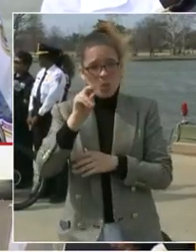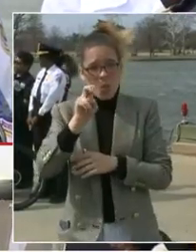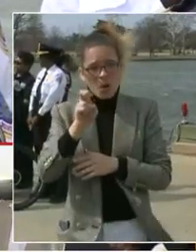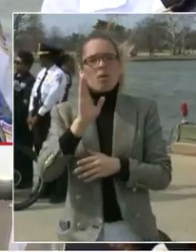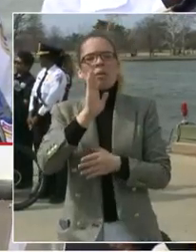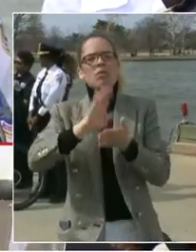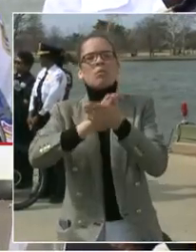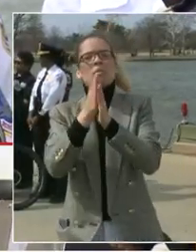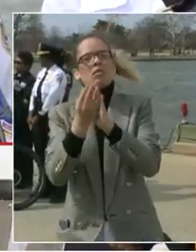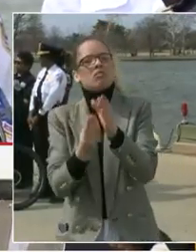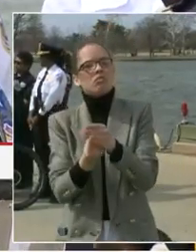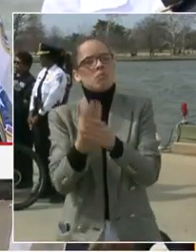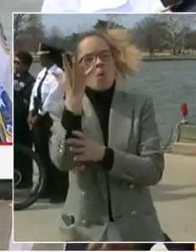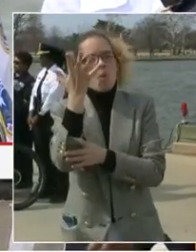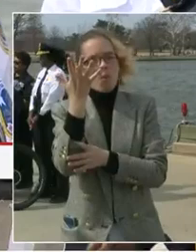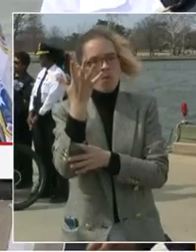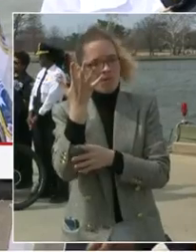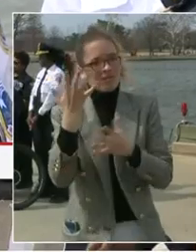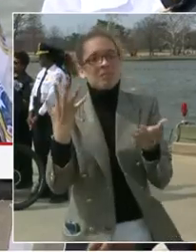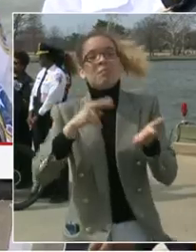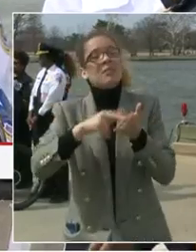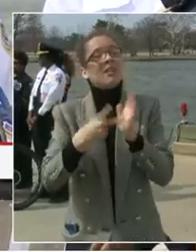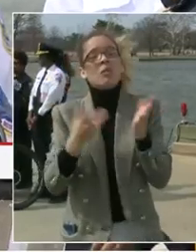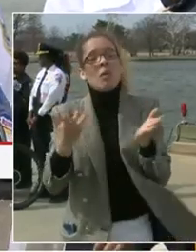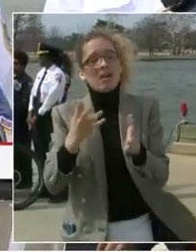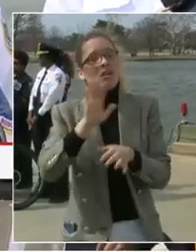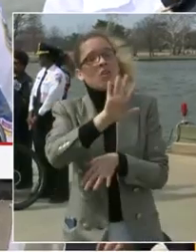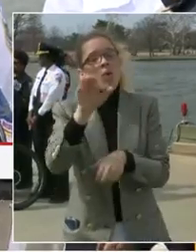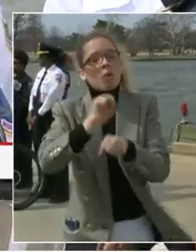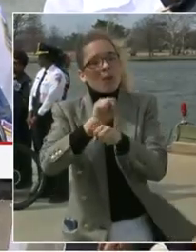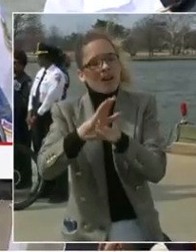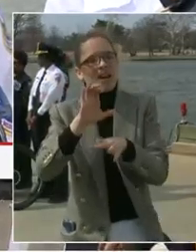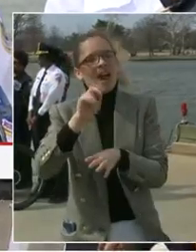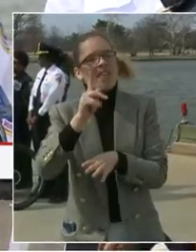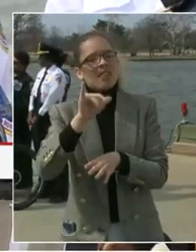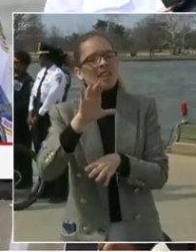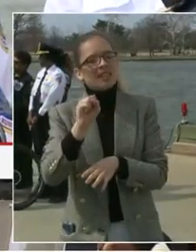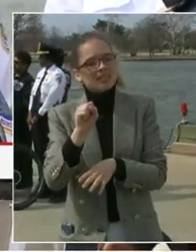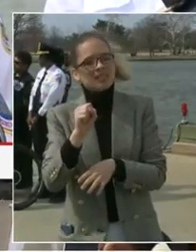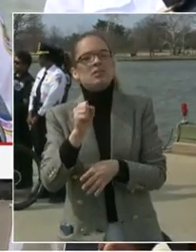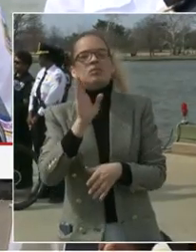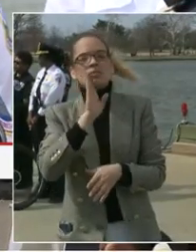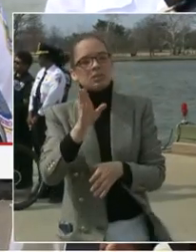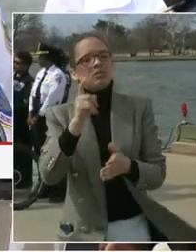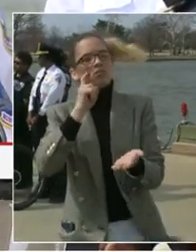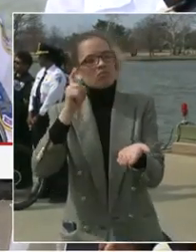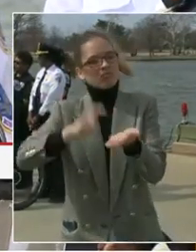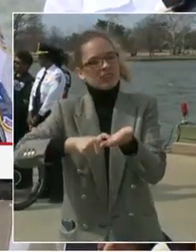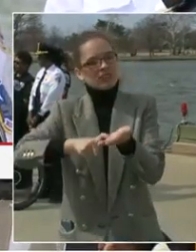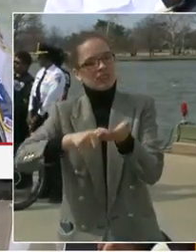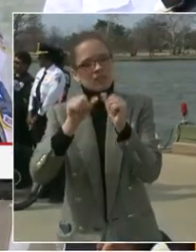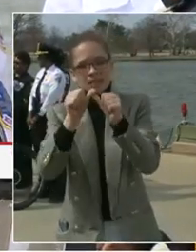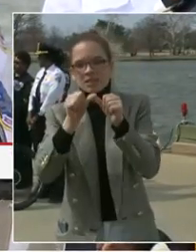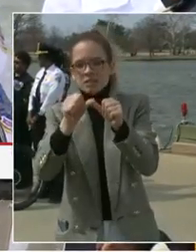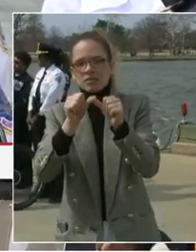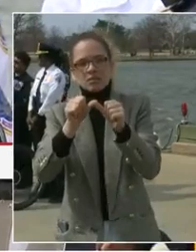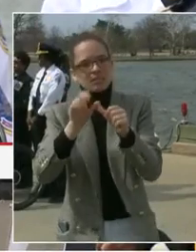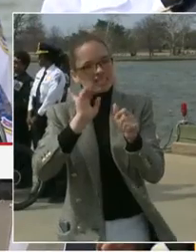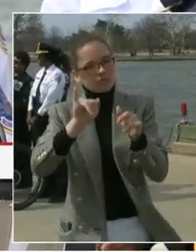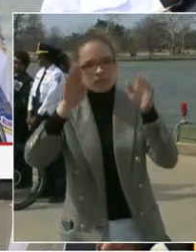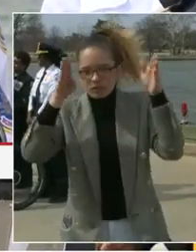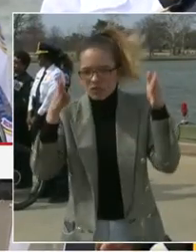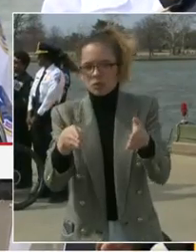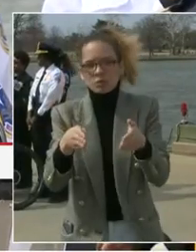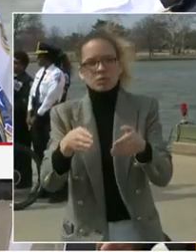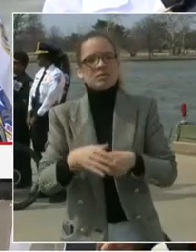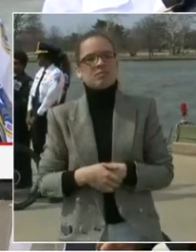trust me when I tell you that your work ethic will be recognized and propel you to great things. Stay focused. For policing to